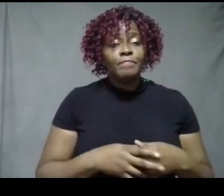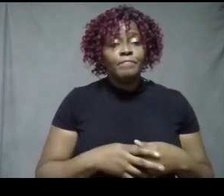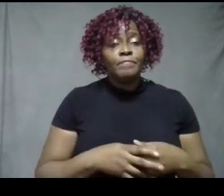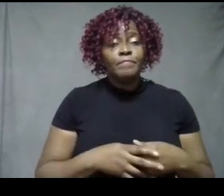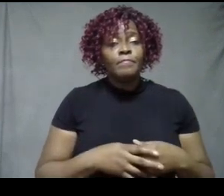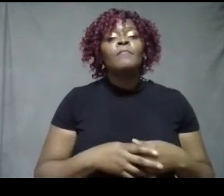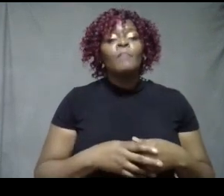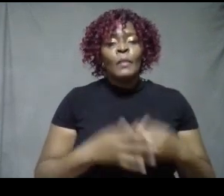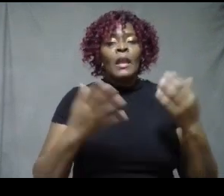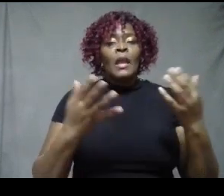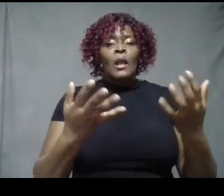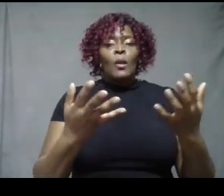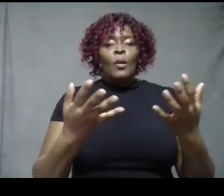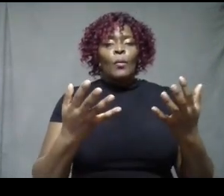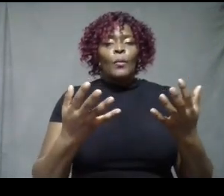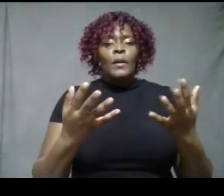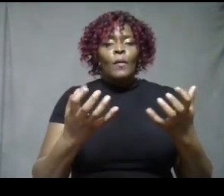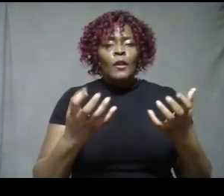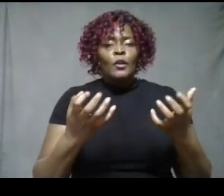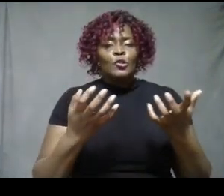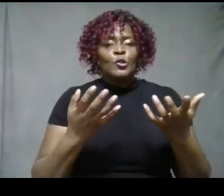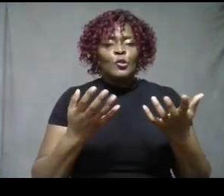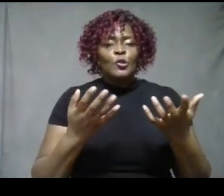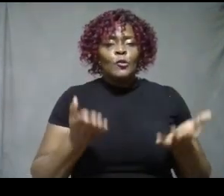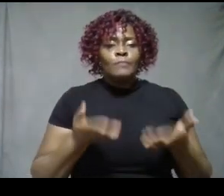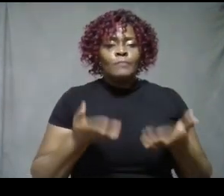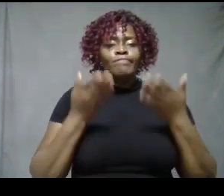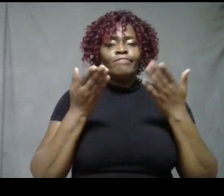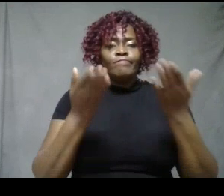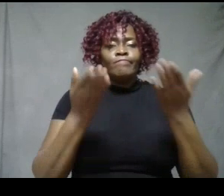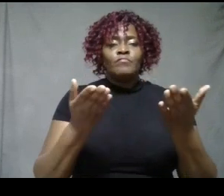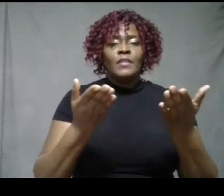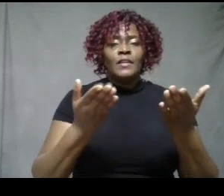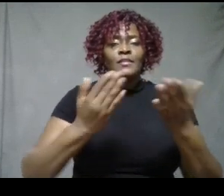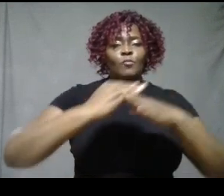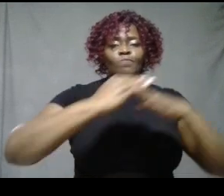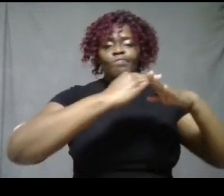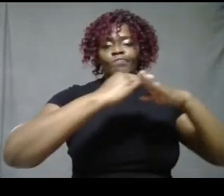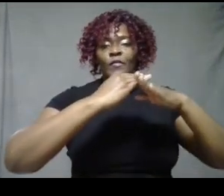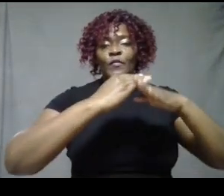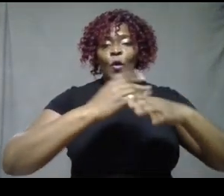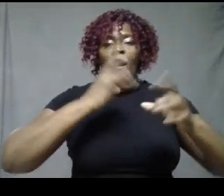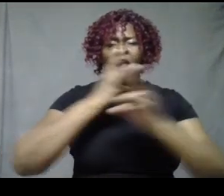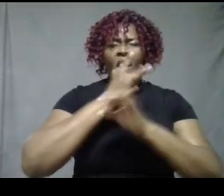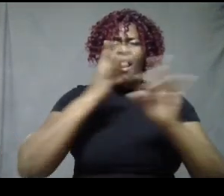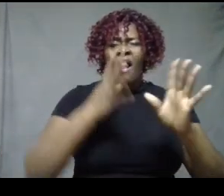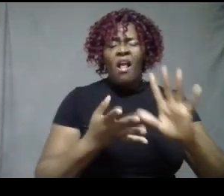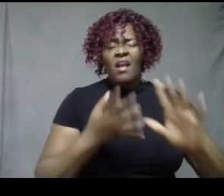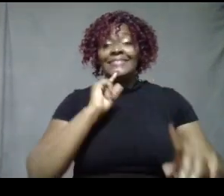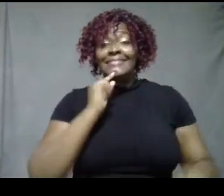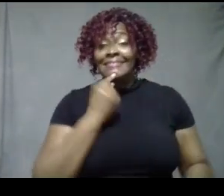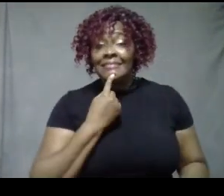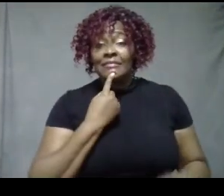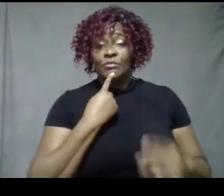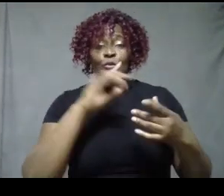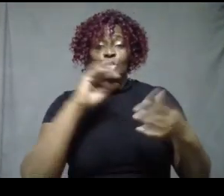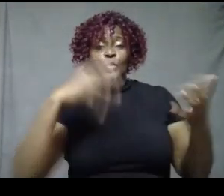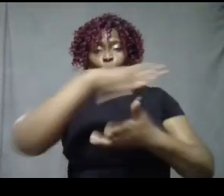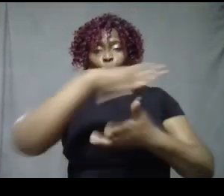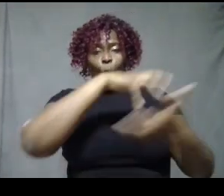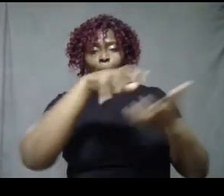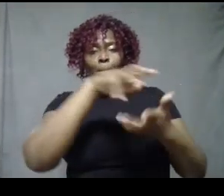We were going to be working on proposing to mitigate against severe storms, and this was going to be a phased approach, with the first phase being